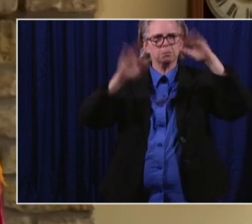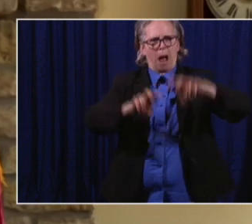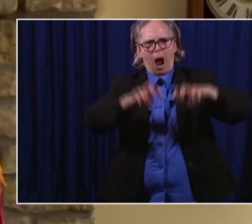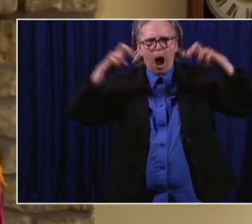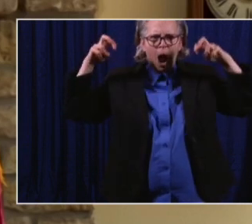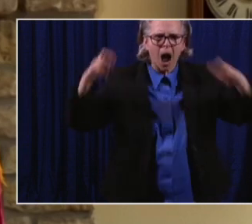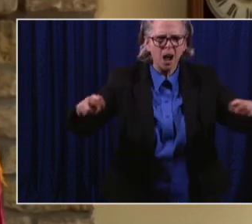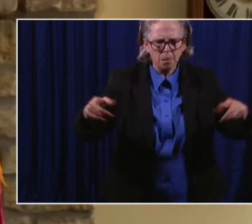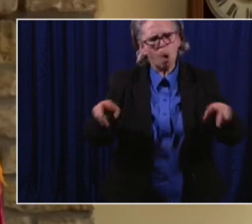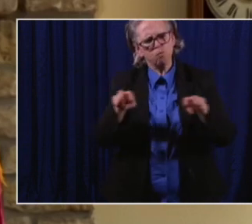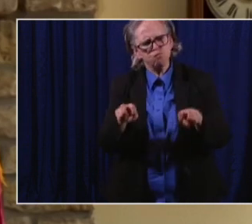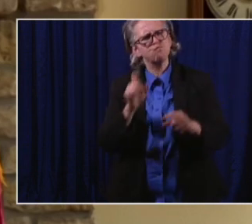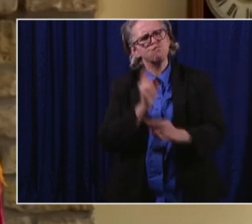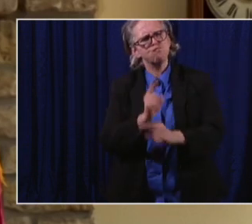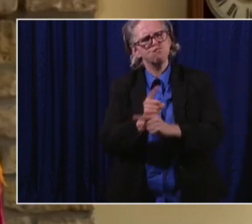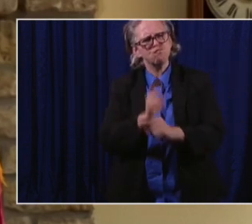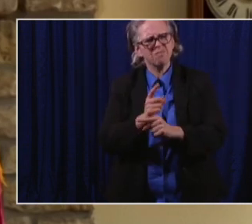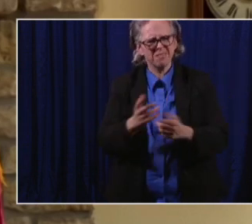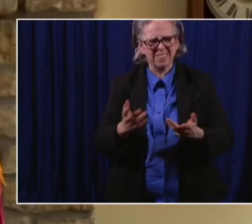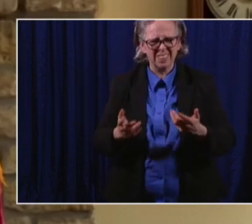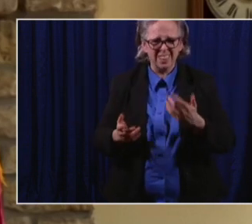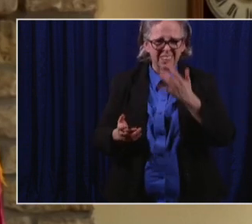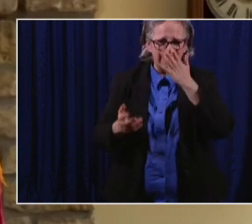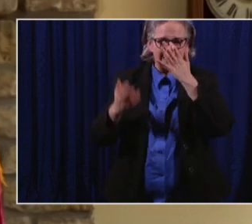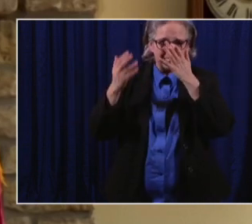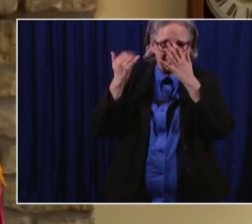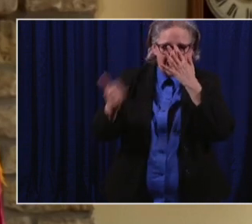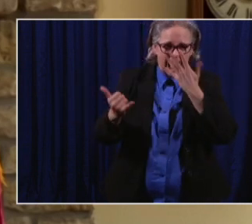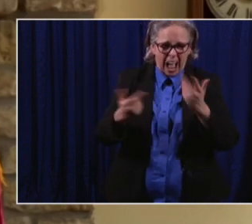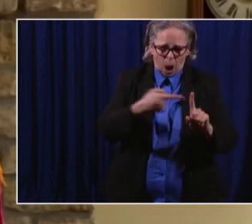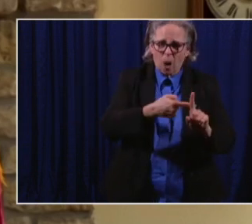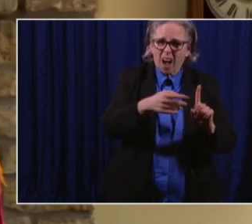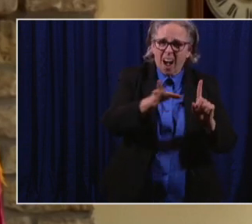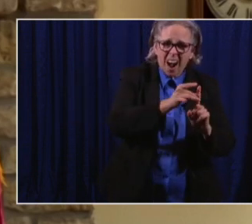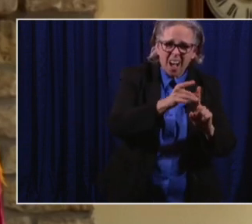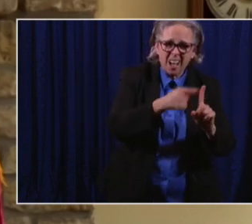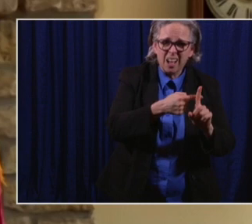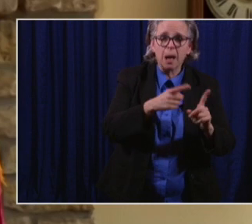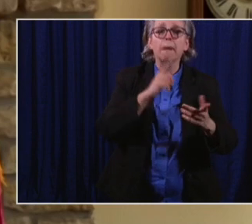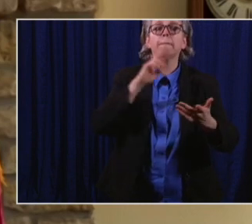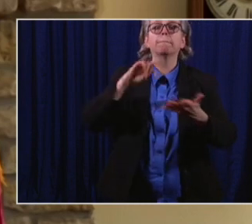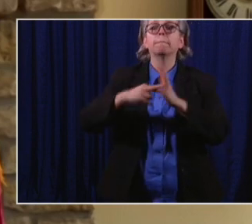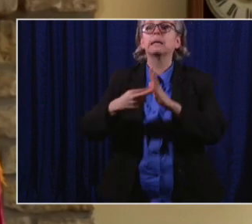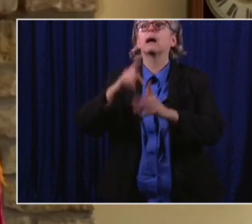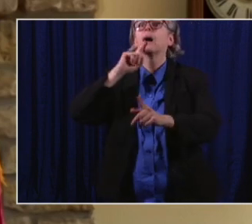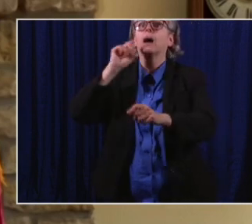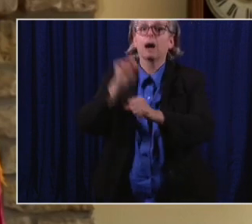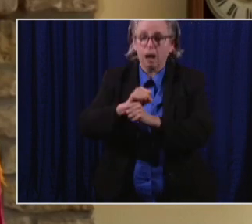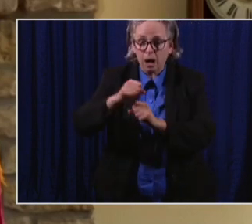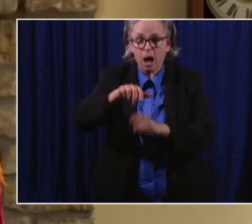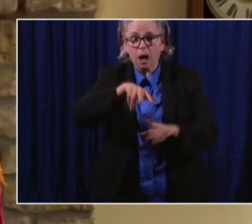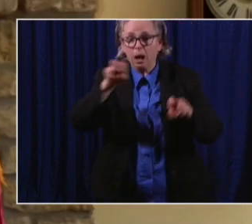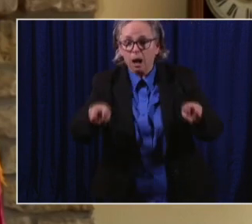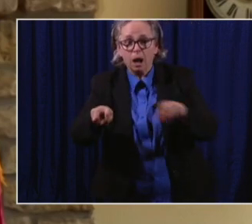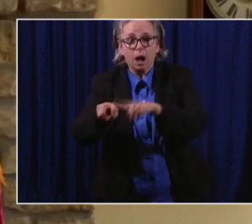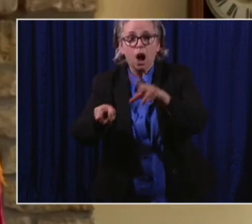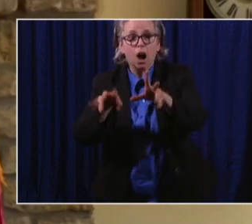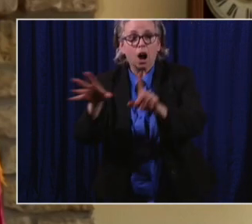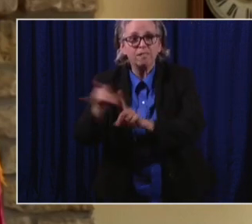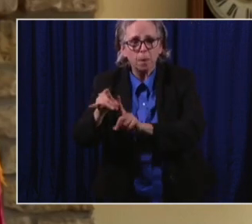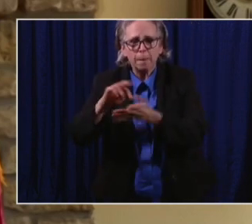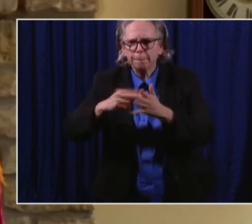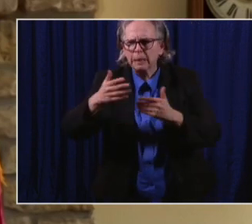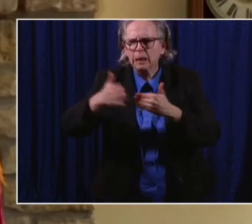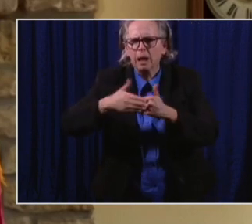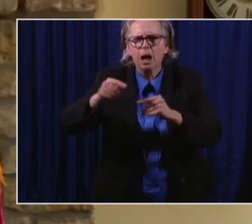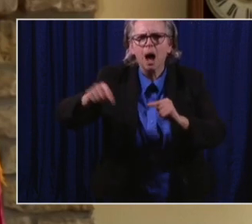student comes down and you got a confirmed case of the virus. And then people who have been around that student that day, who've been around them